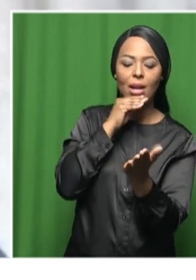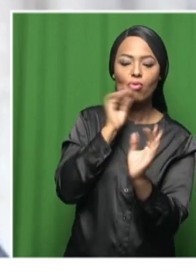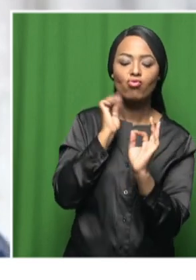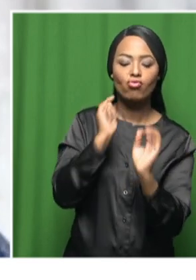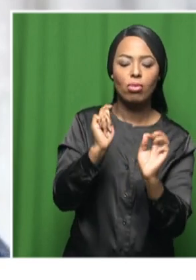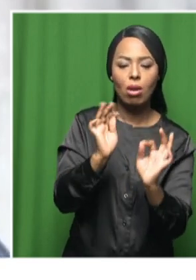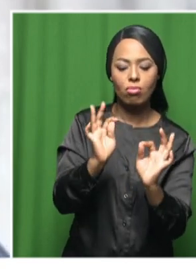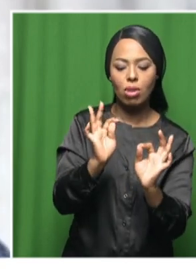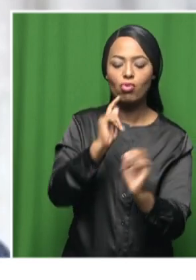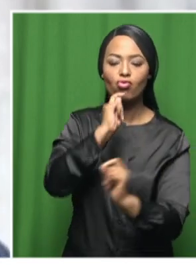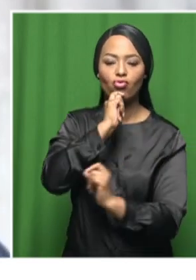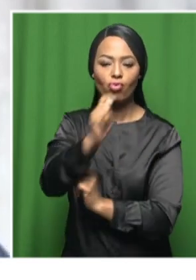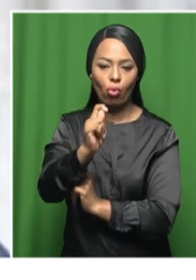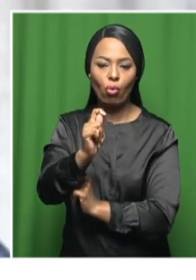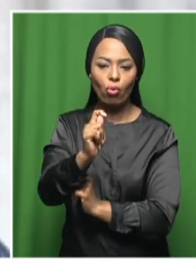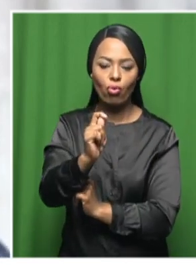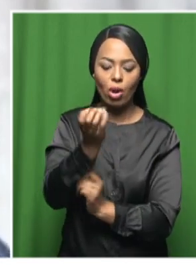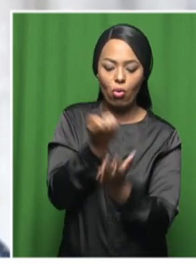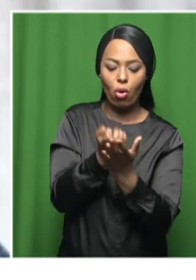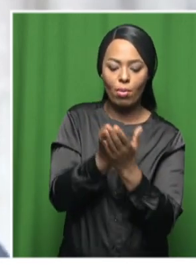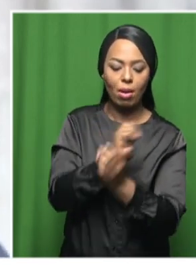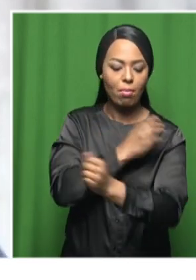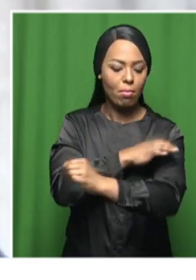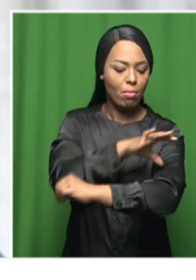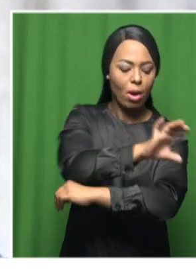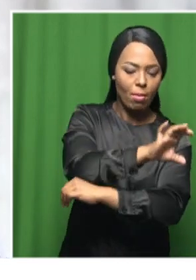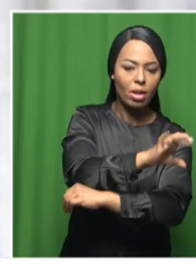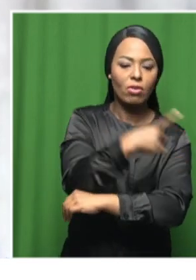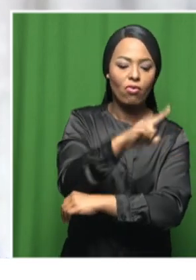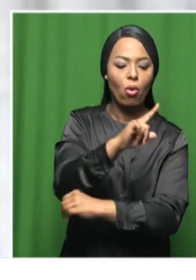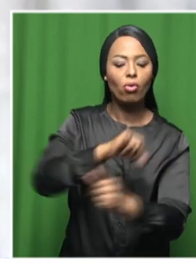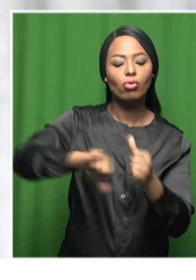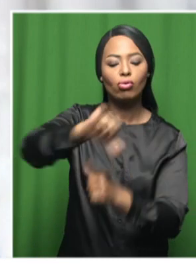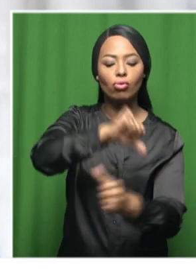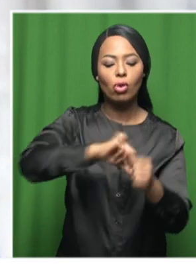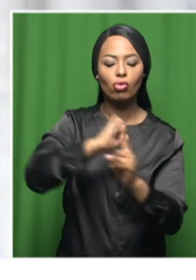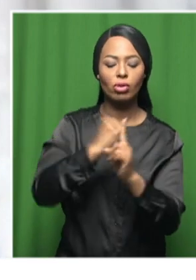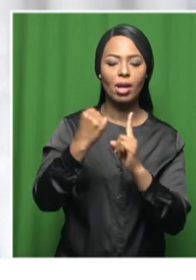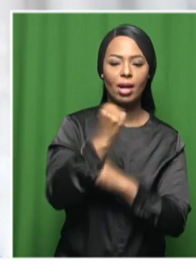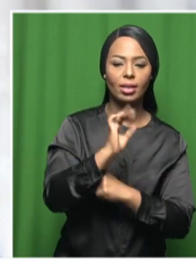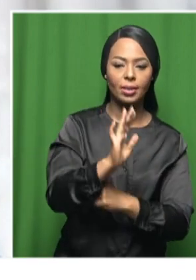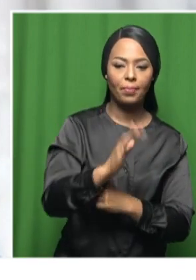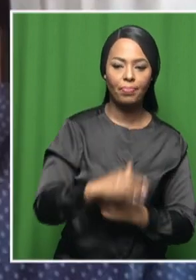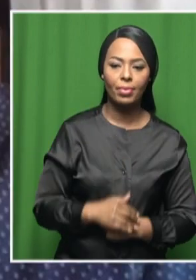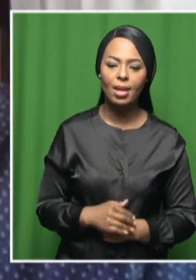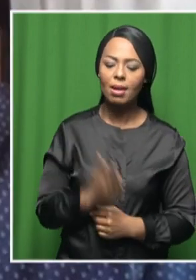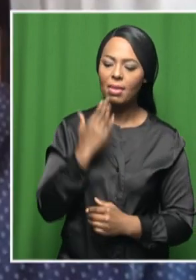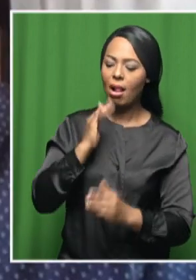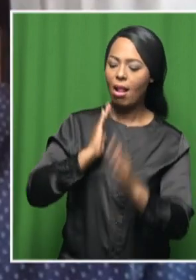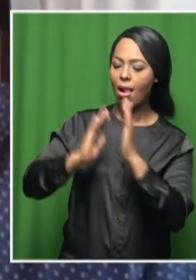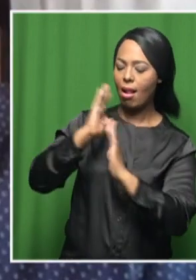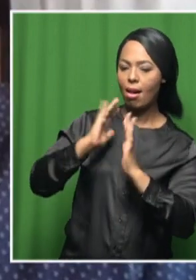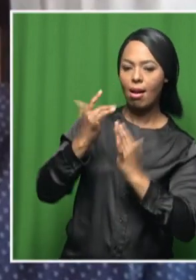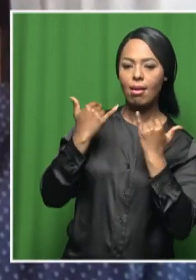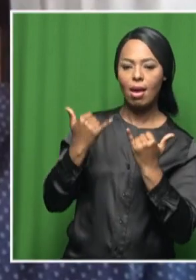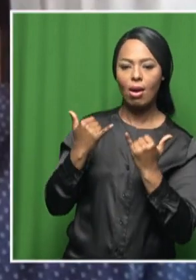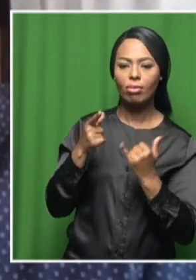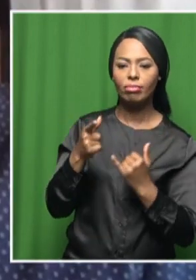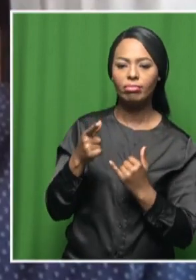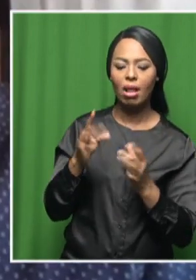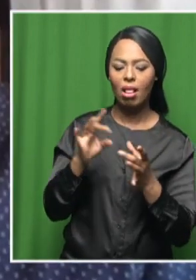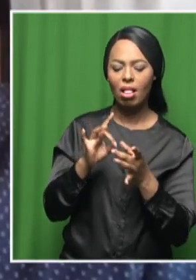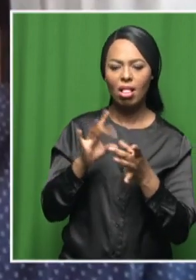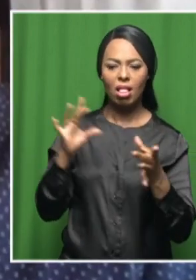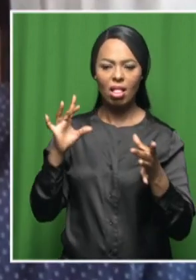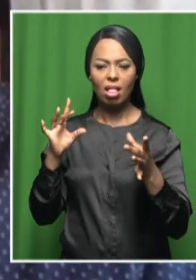economic empowerment for the bottom part of our society. Now, do unpack for us, if you can, this missing link that